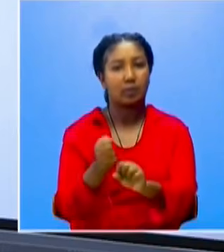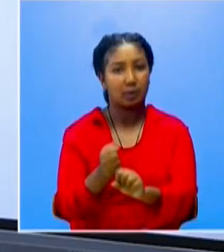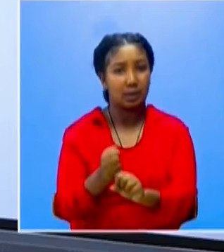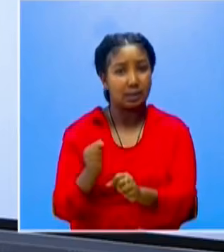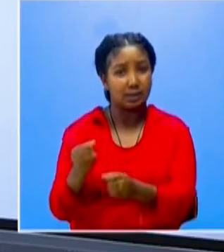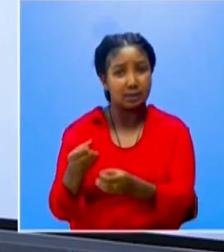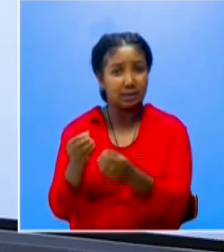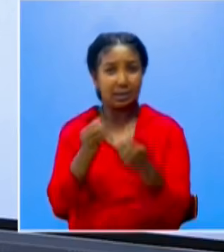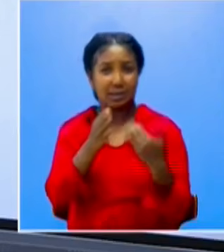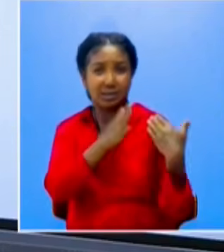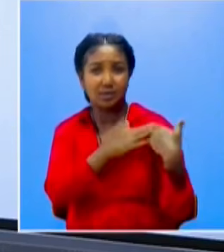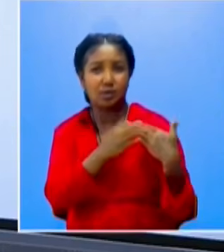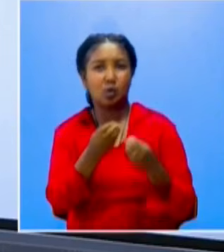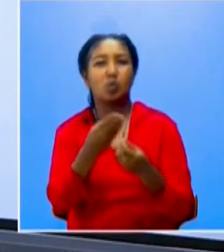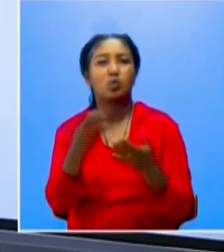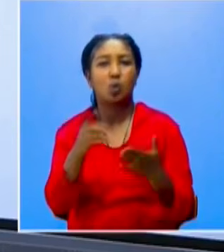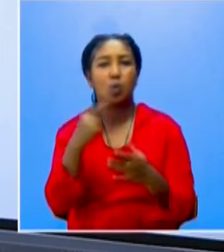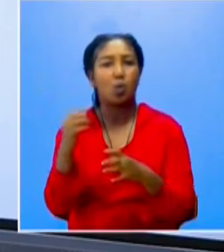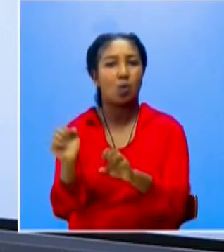the subject or the object?